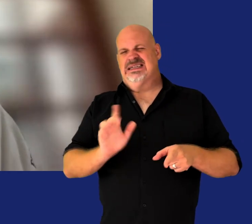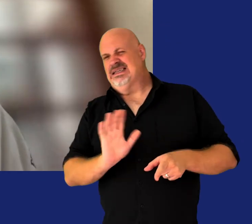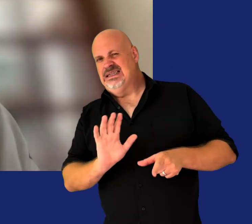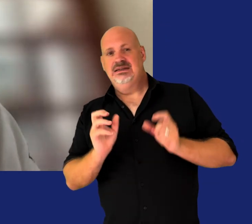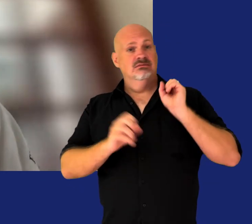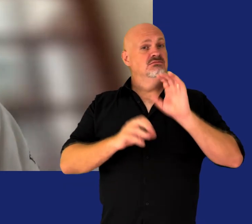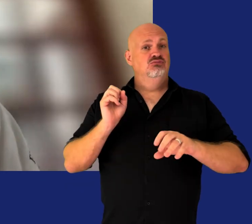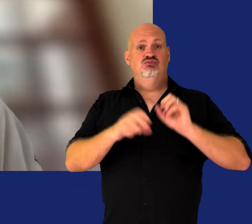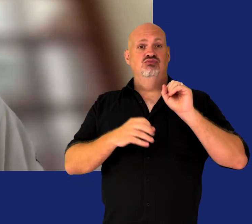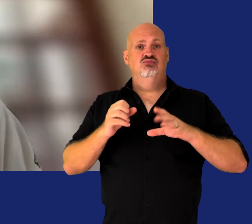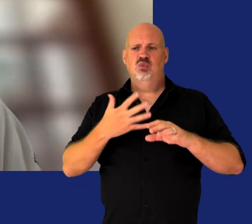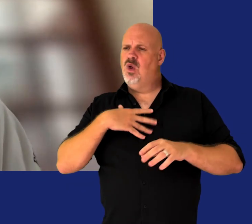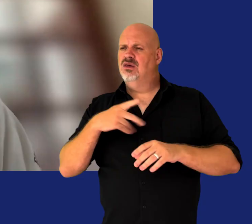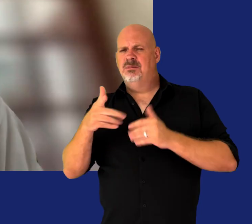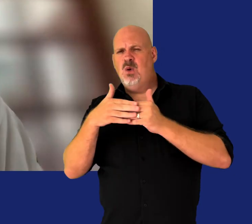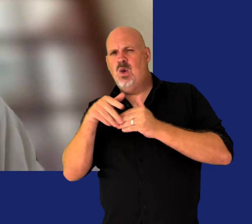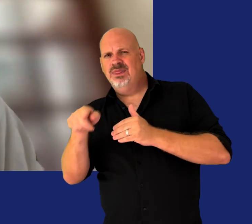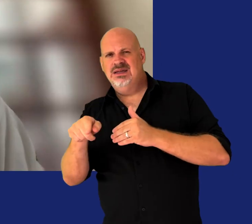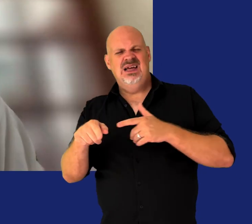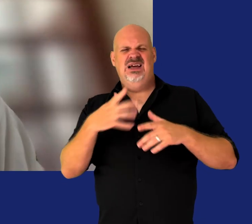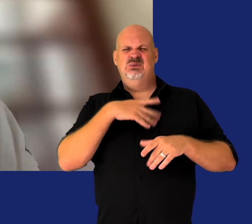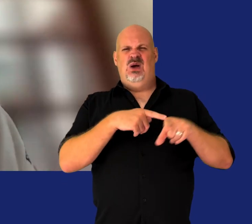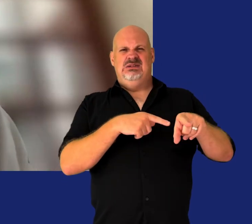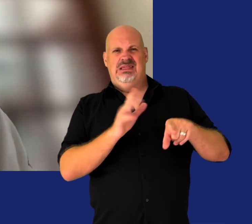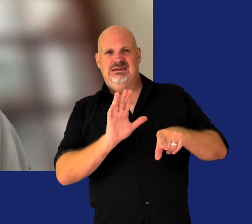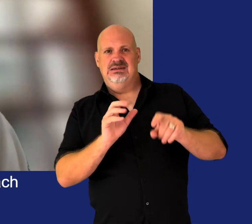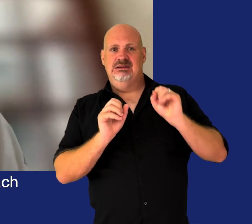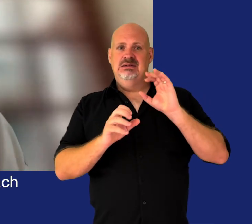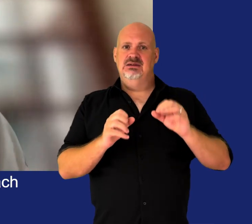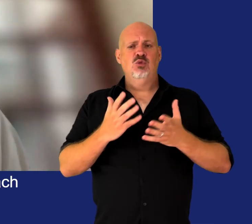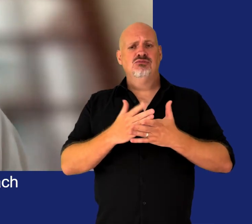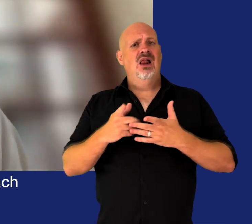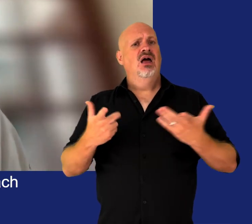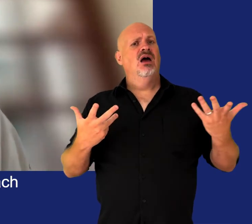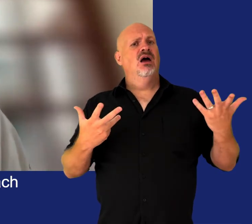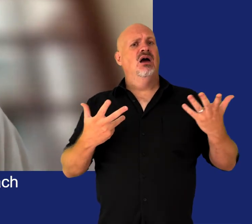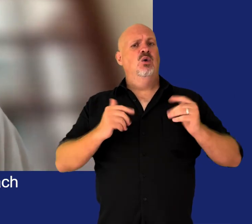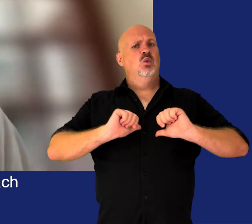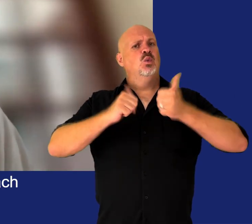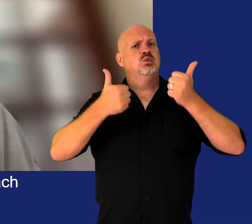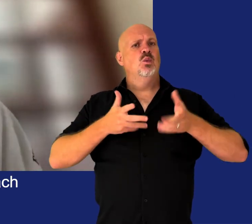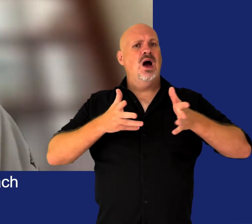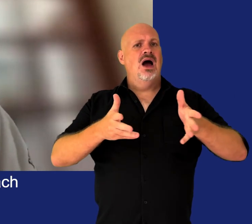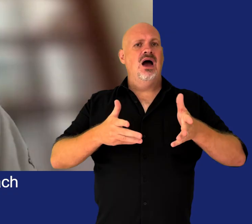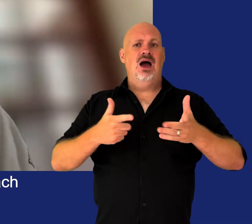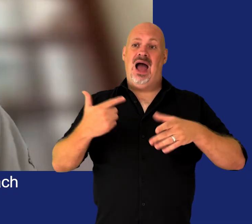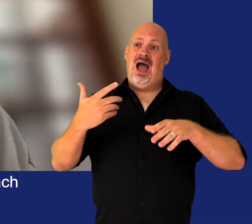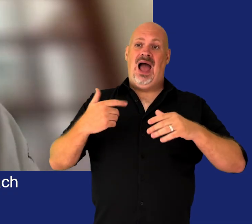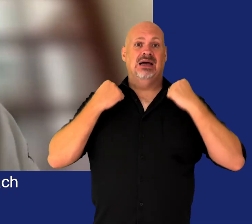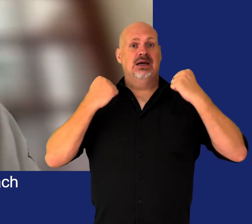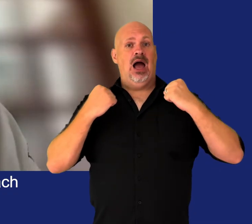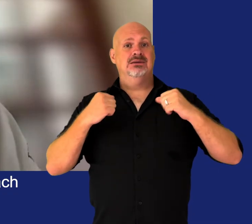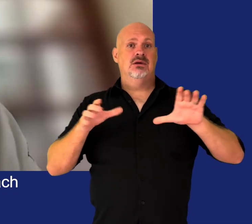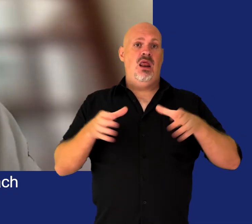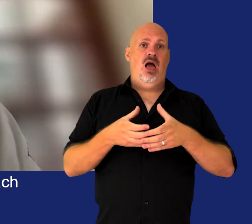what doesn't work, what we'd like to see more of, what we'd like to see less of. So it's a very inclusive sort of approach to